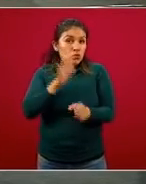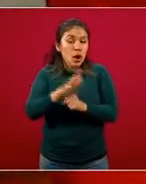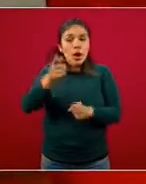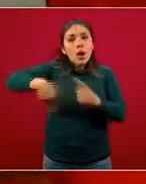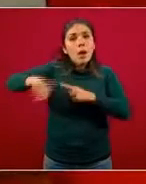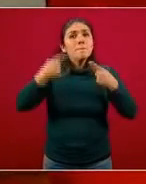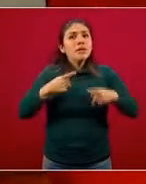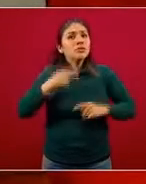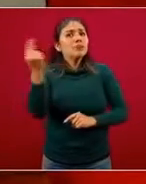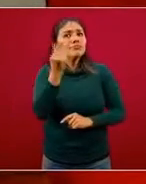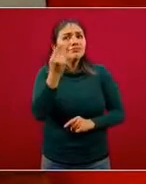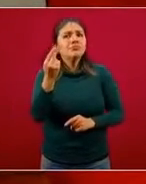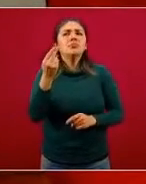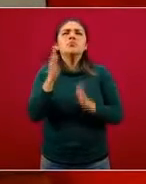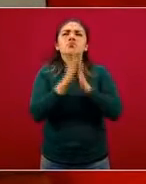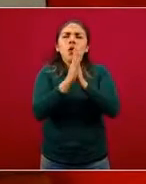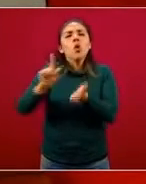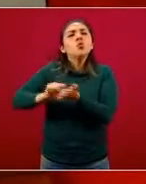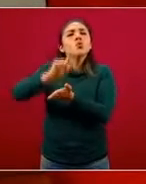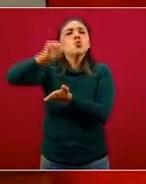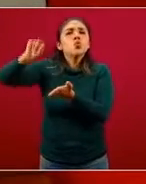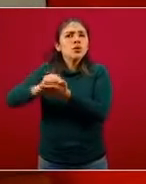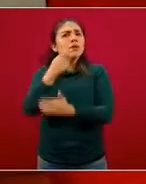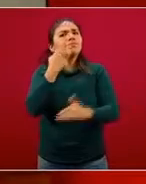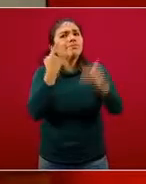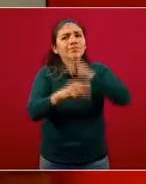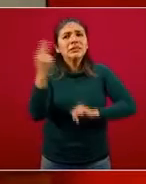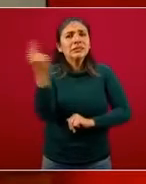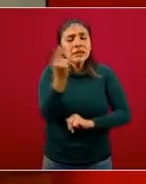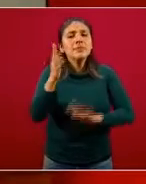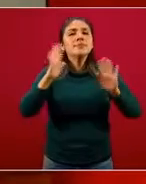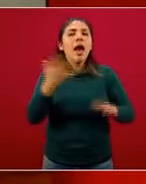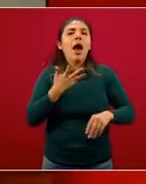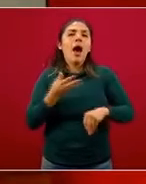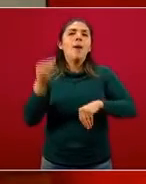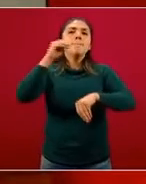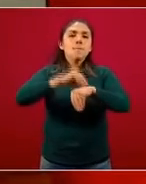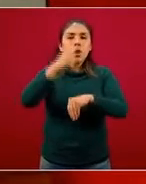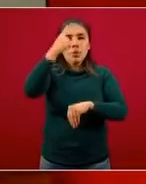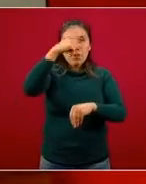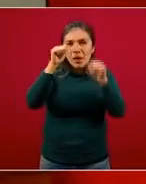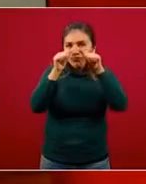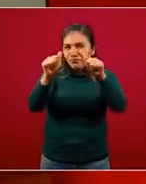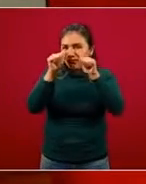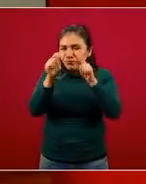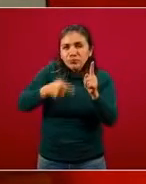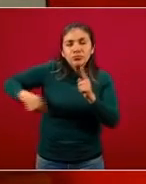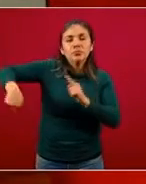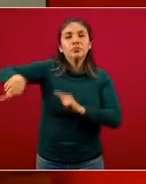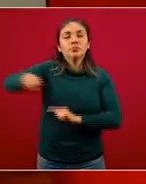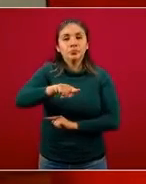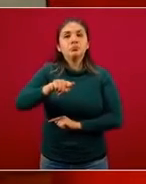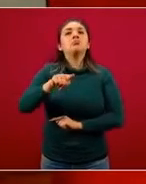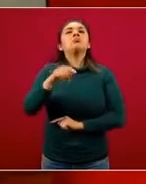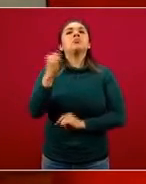According to the law, this information didn't have a unique ID number, but then we